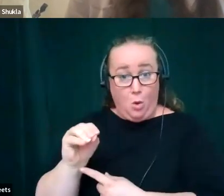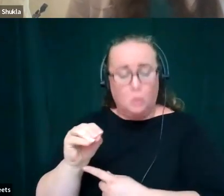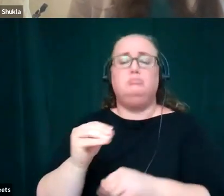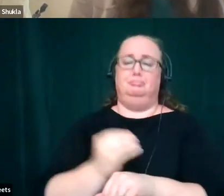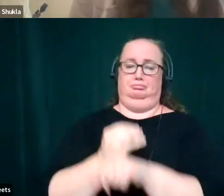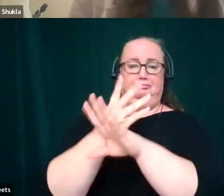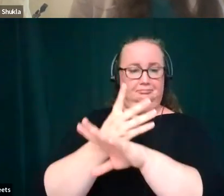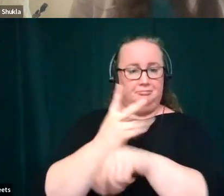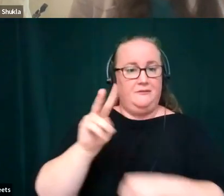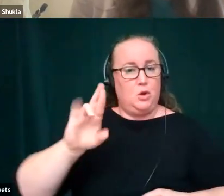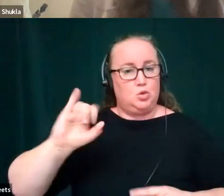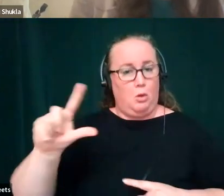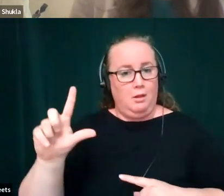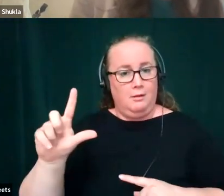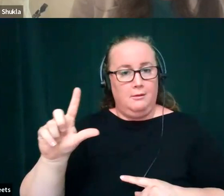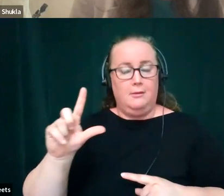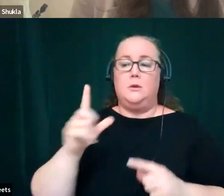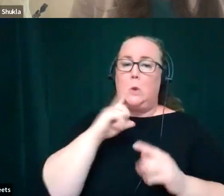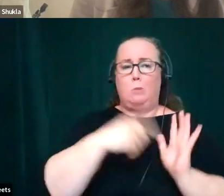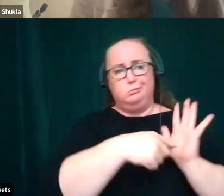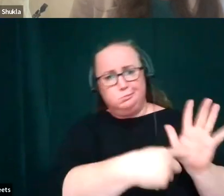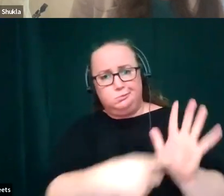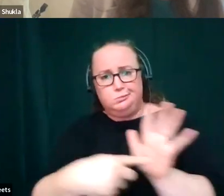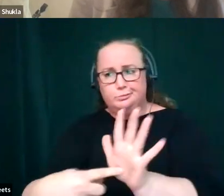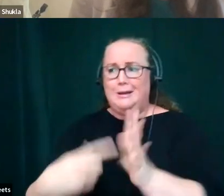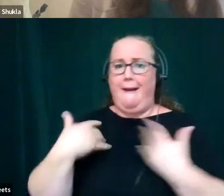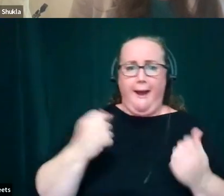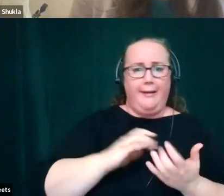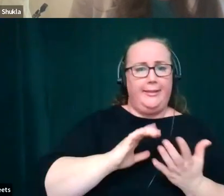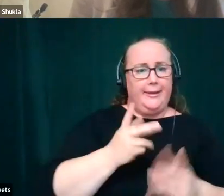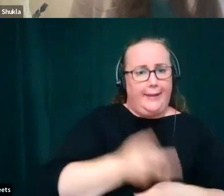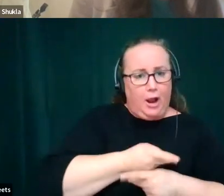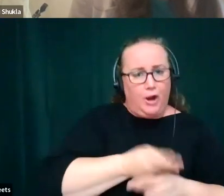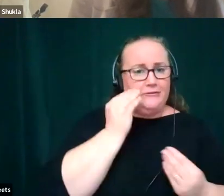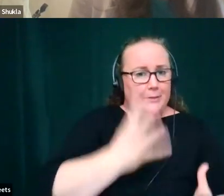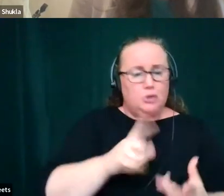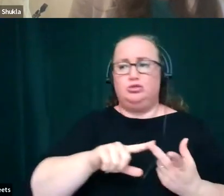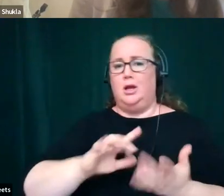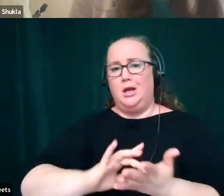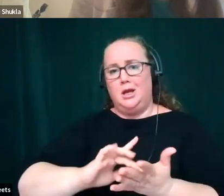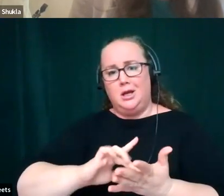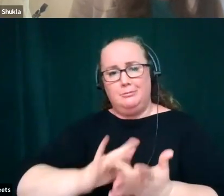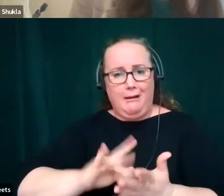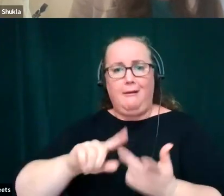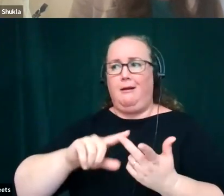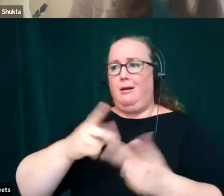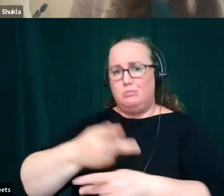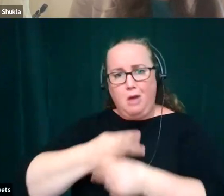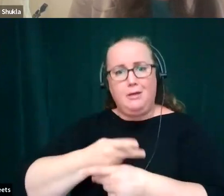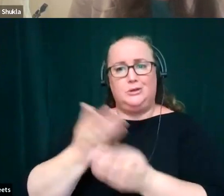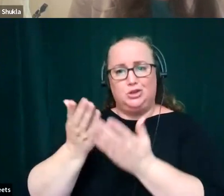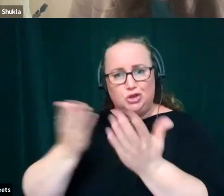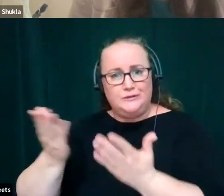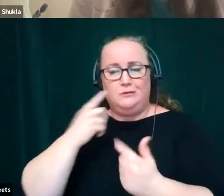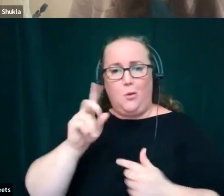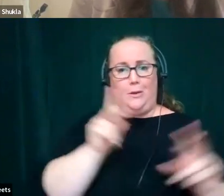an online expo of healthcare information, products, services, and medication for individuals who are